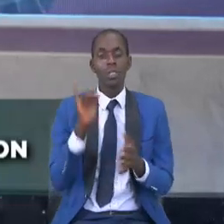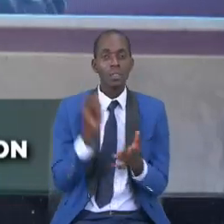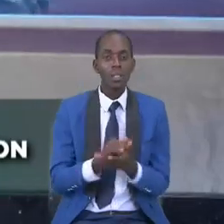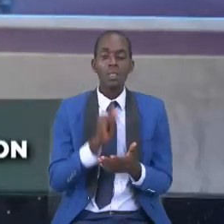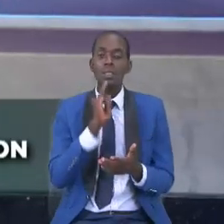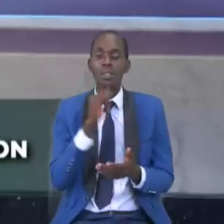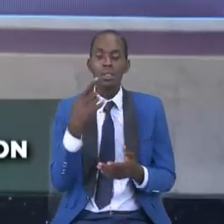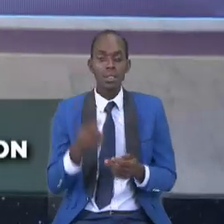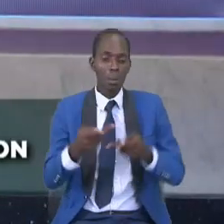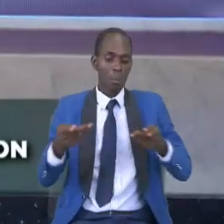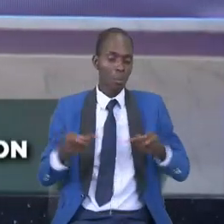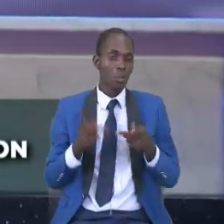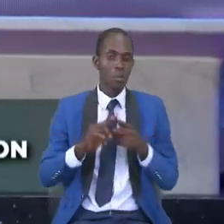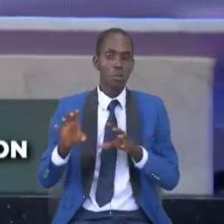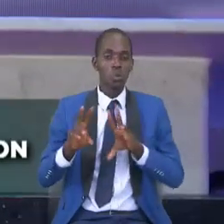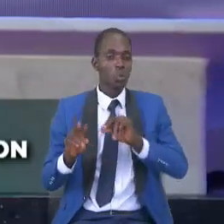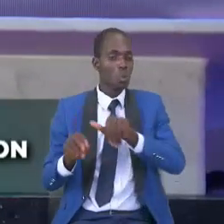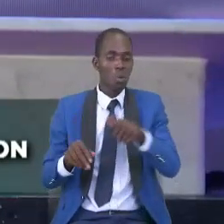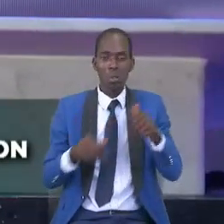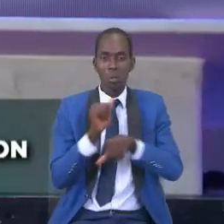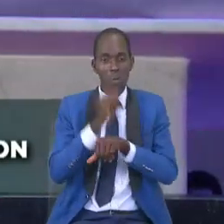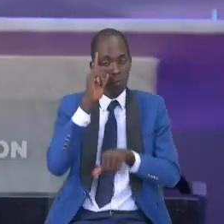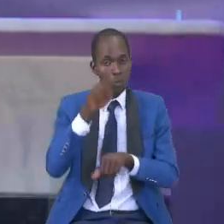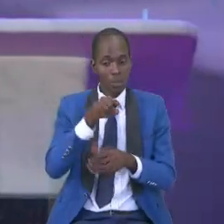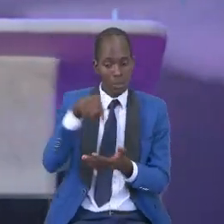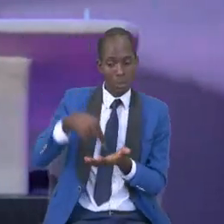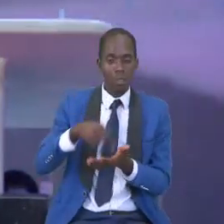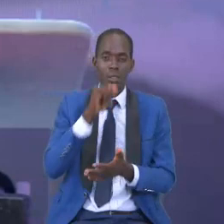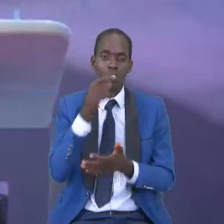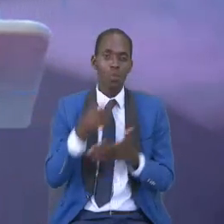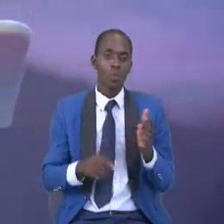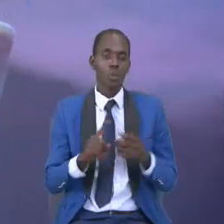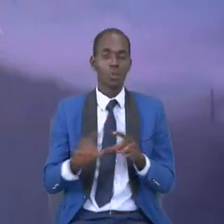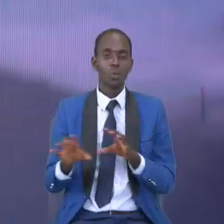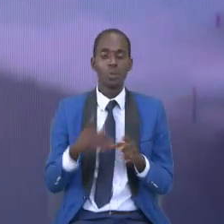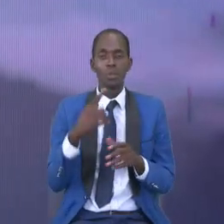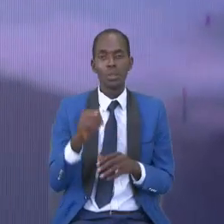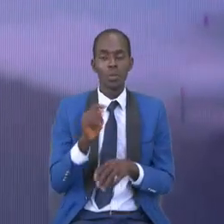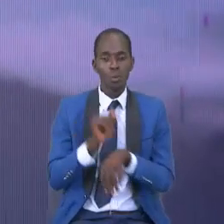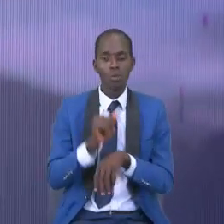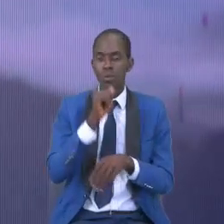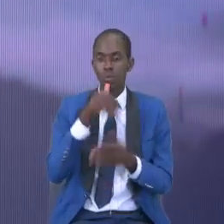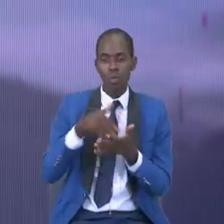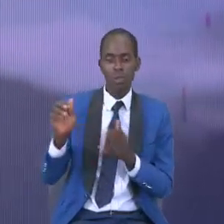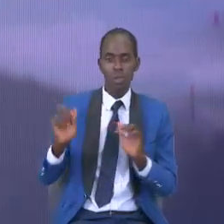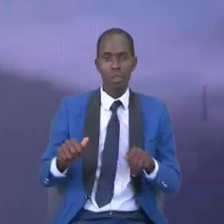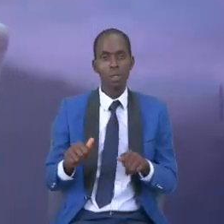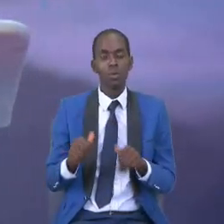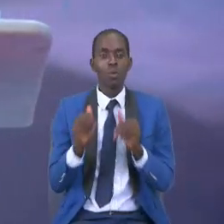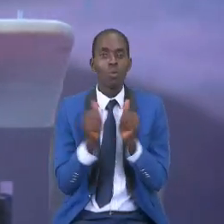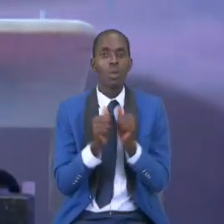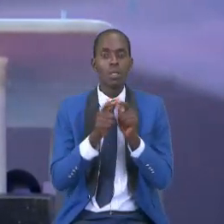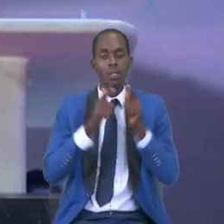go. I have no other assignment for you. This is what to do. The irresistible conviction with